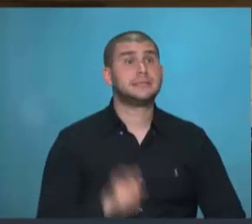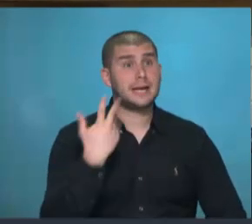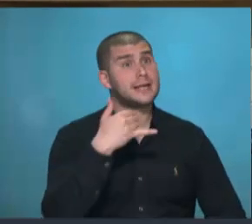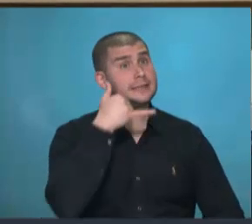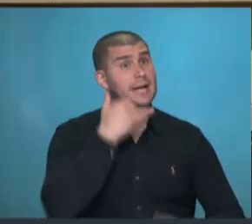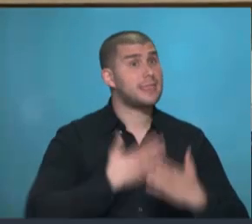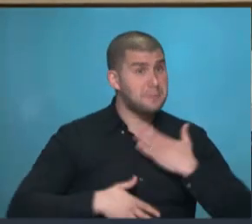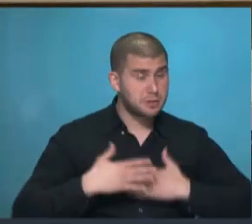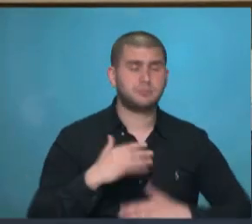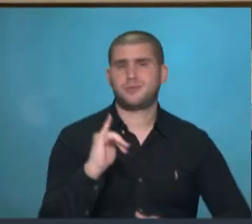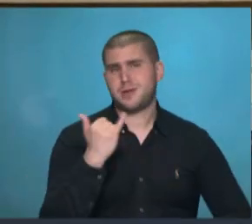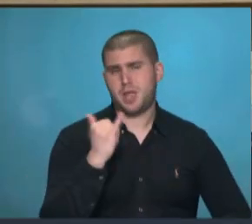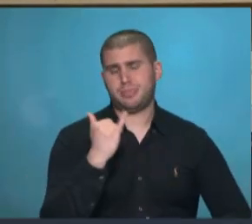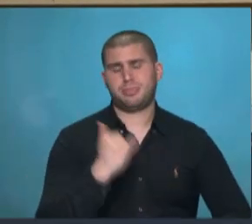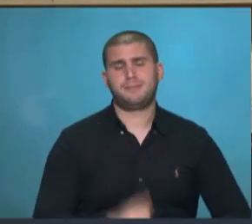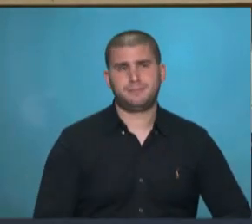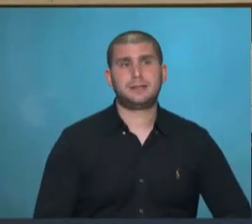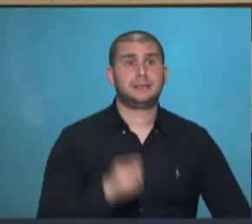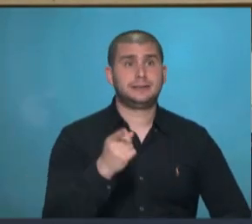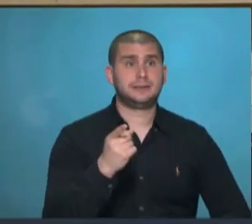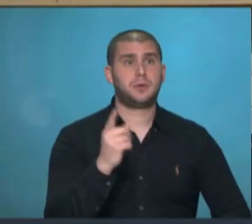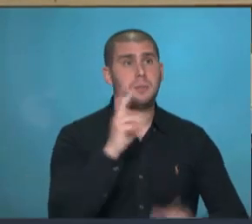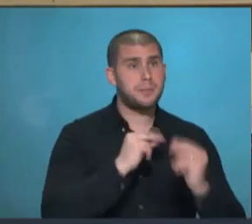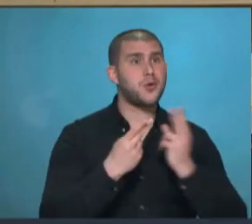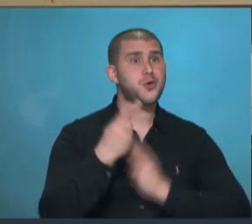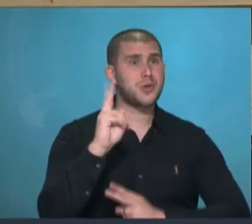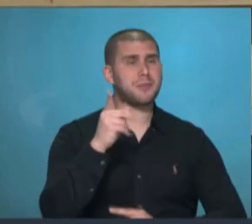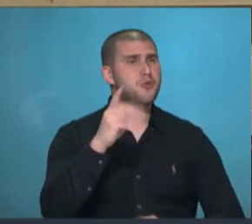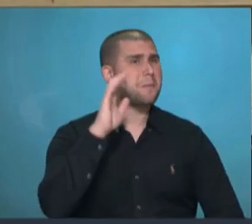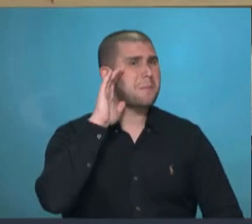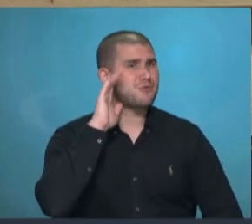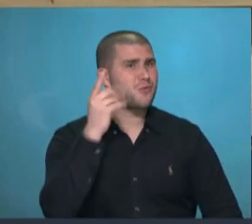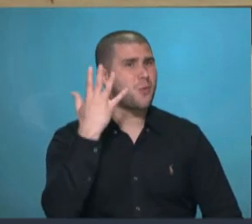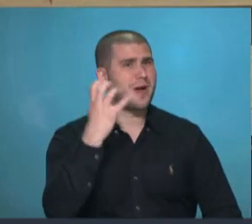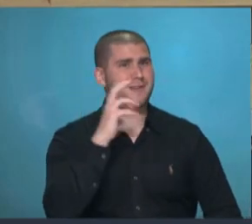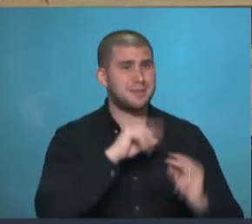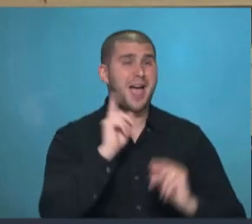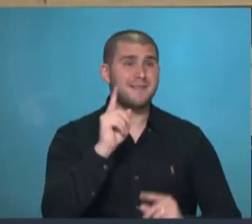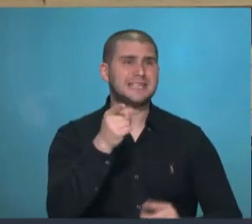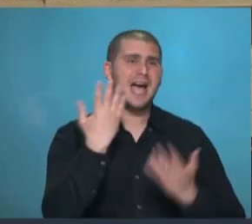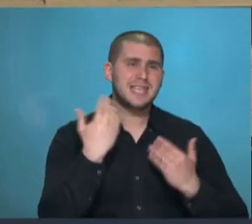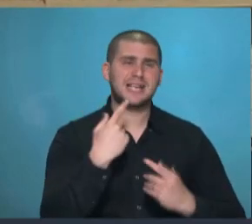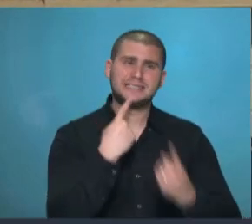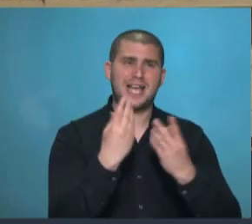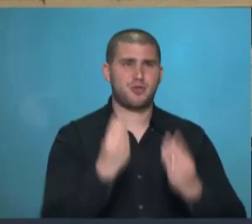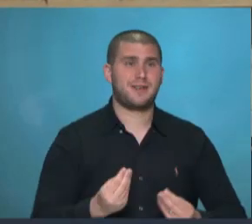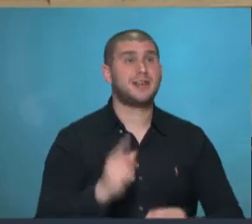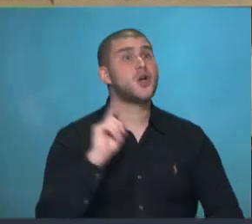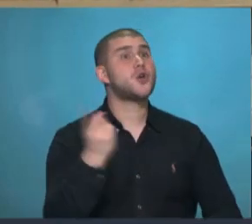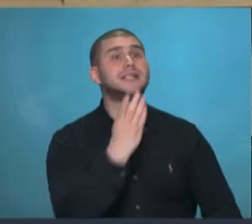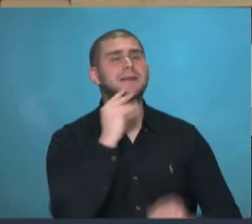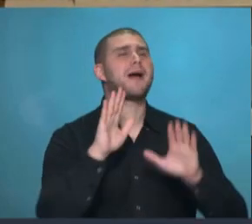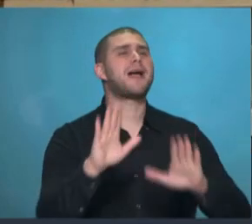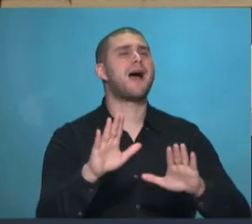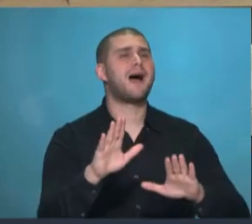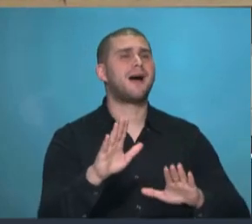Yes. Yes. He talks more than he listens. but it was a nice talk. That's all the Israelis like